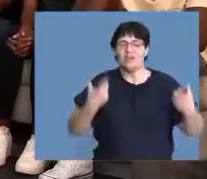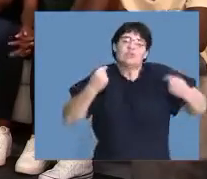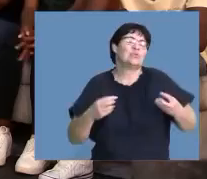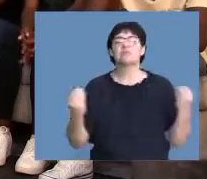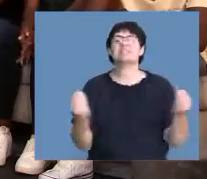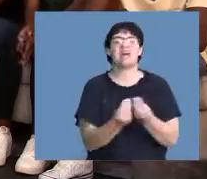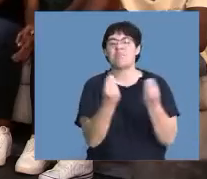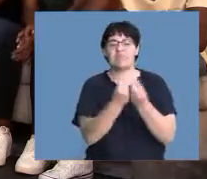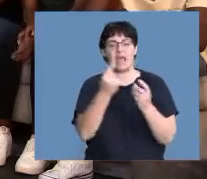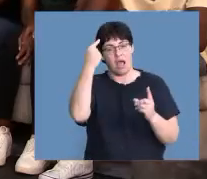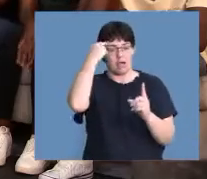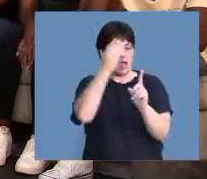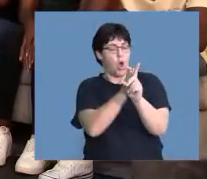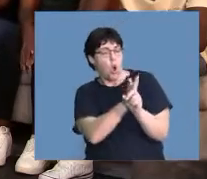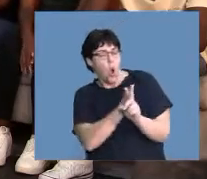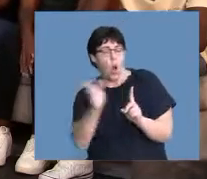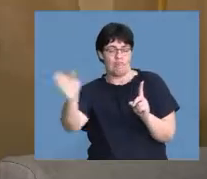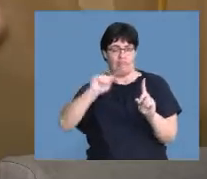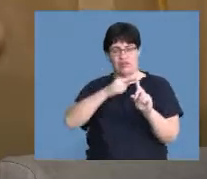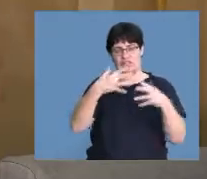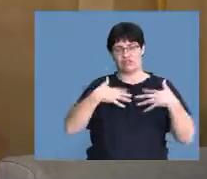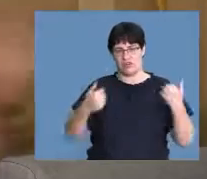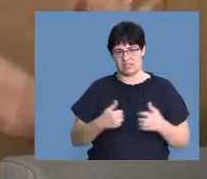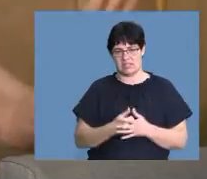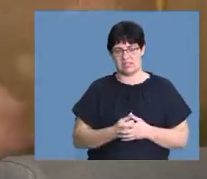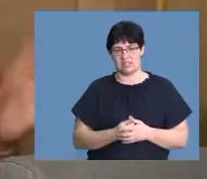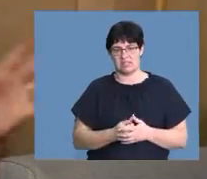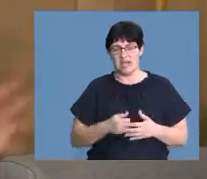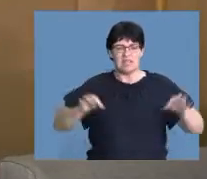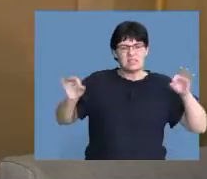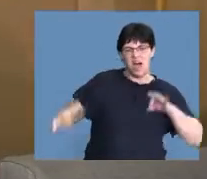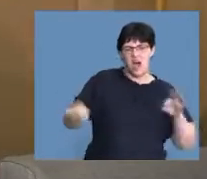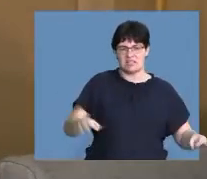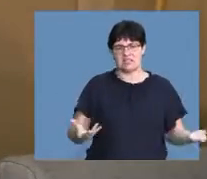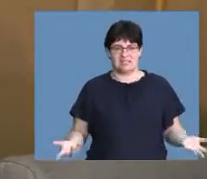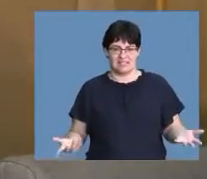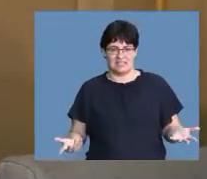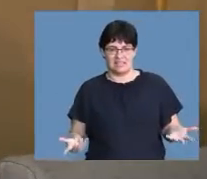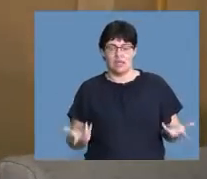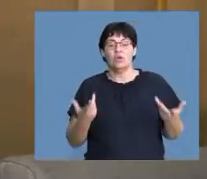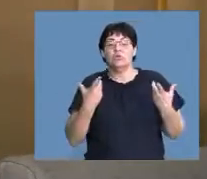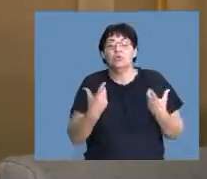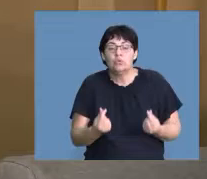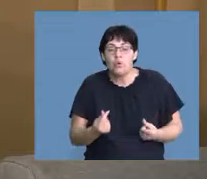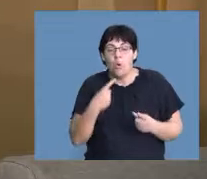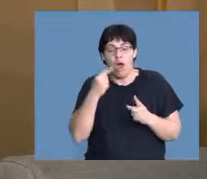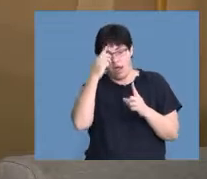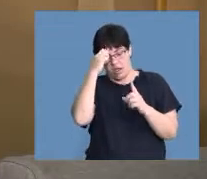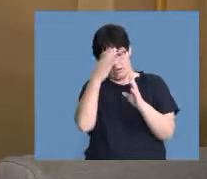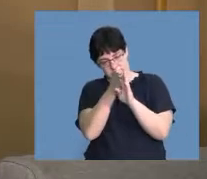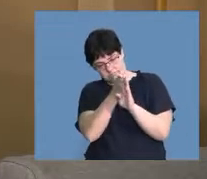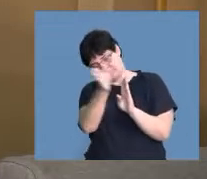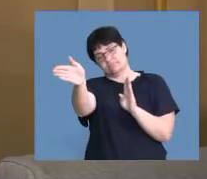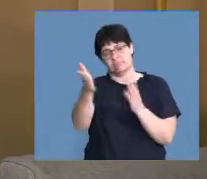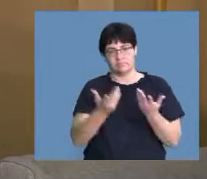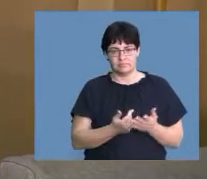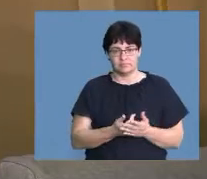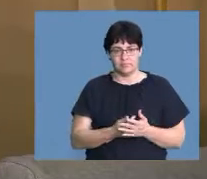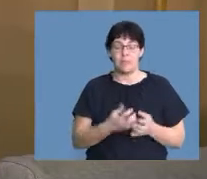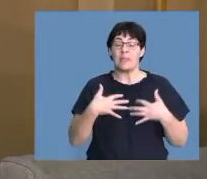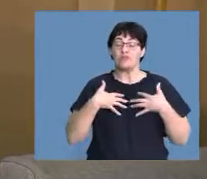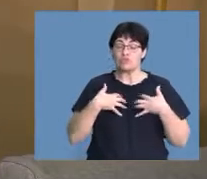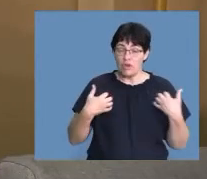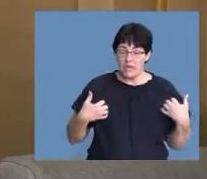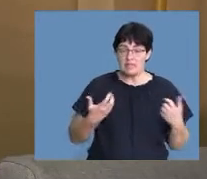that's going to distract you. Ladies, get up and dance, or guys, get up and dance. Do something that's going to distract you. A lot of times, stress